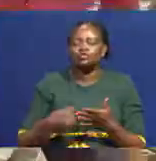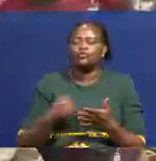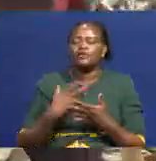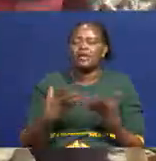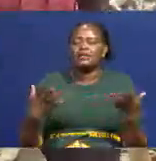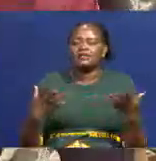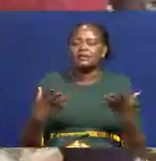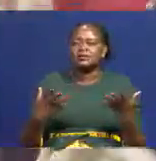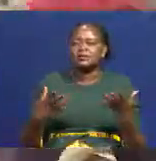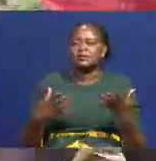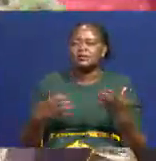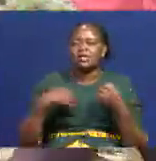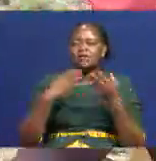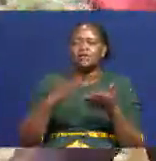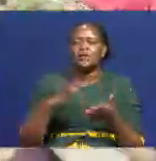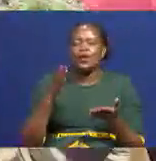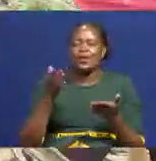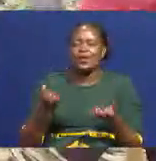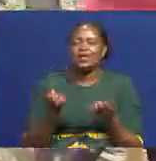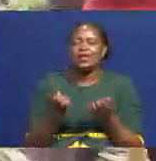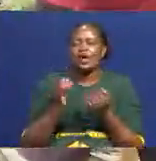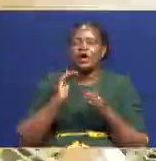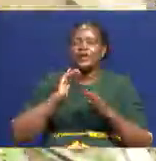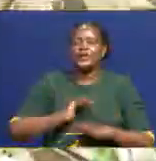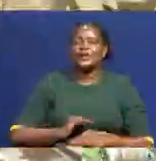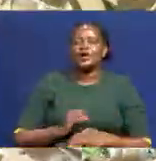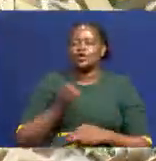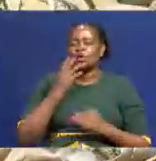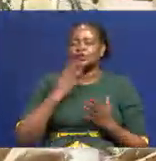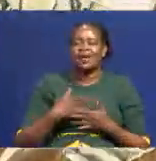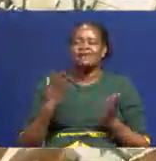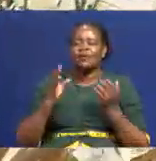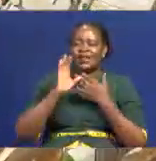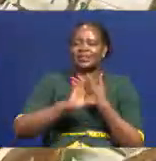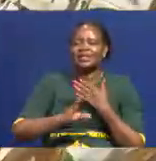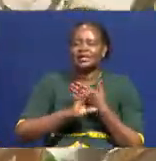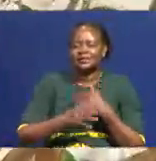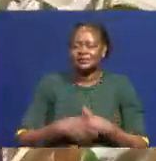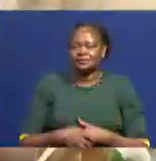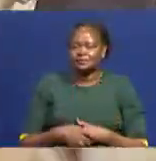commodities, offering much needed relief to consumers across the country.